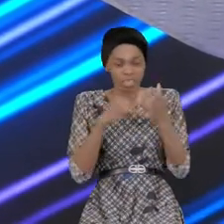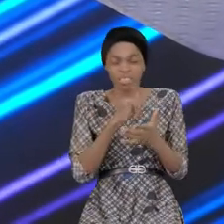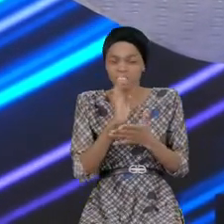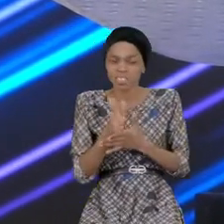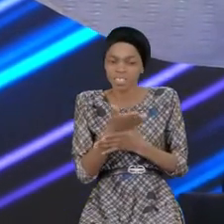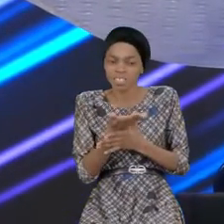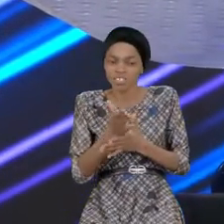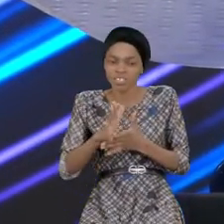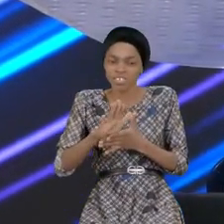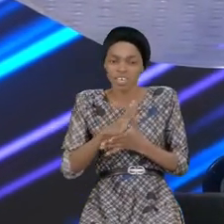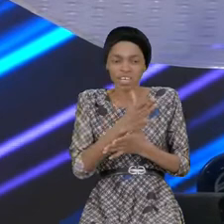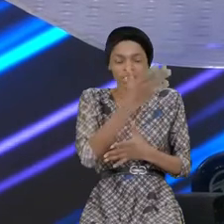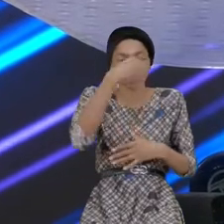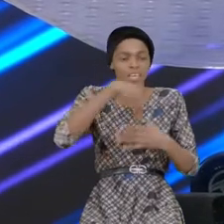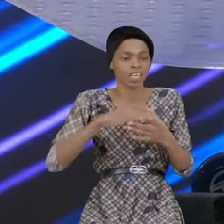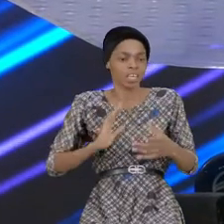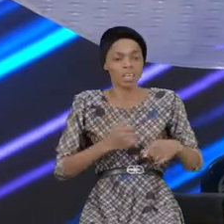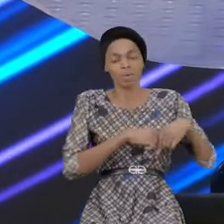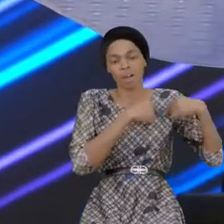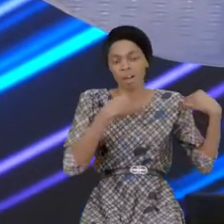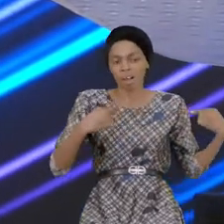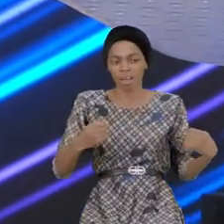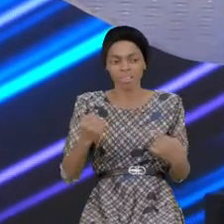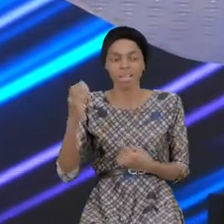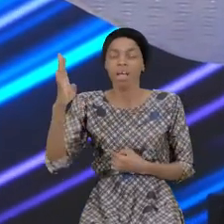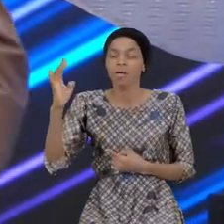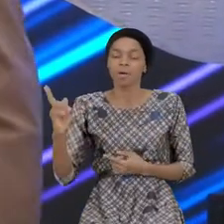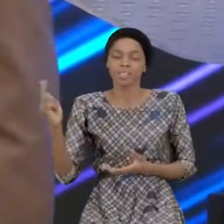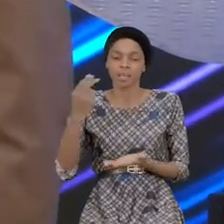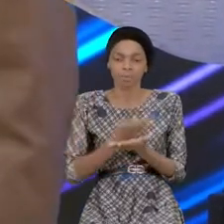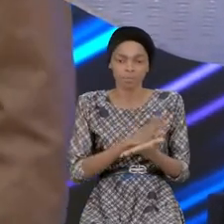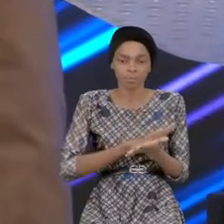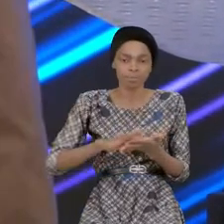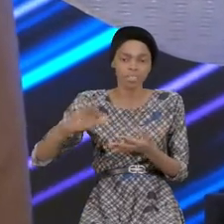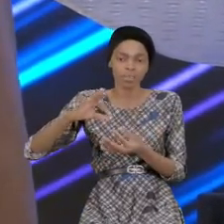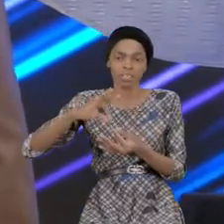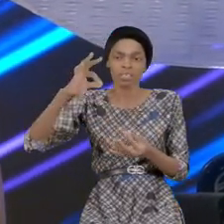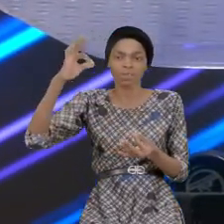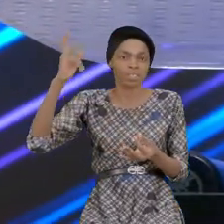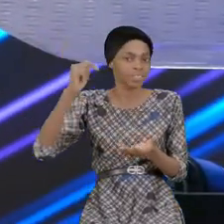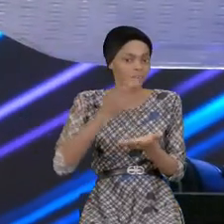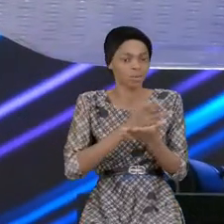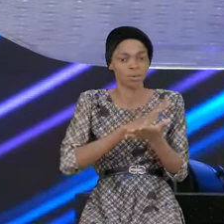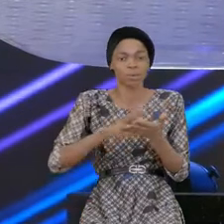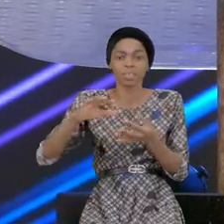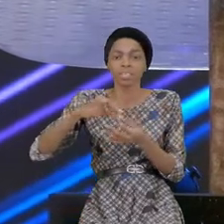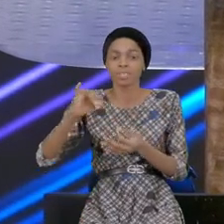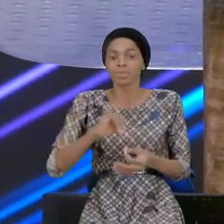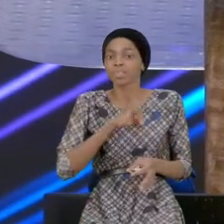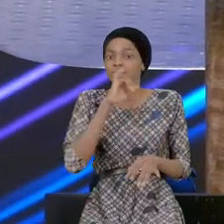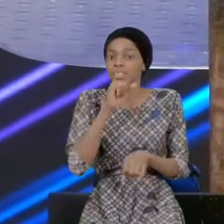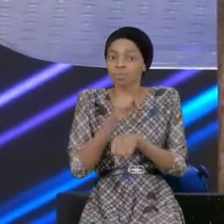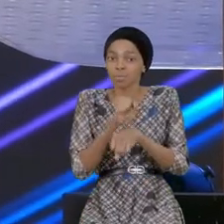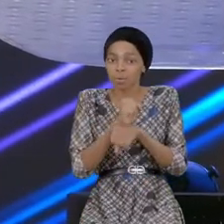abroad in our hearts by the Holy Ghost. The Holy Ghost, the Holy Spirit is at work, and